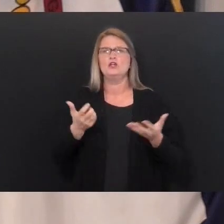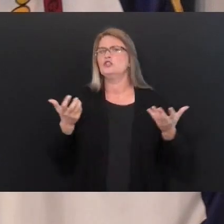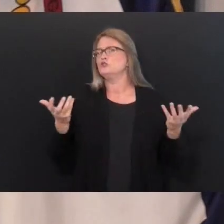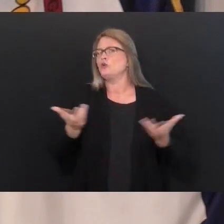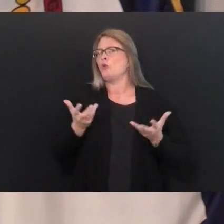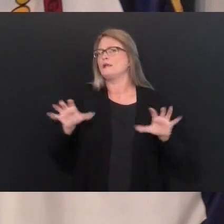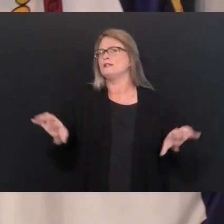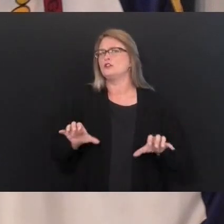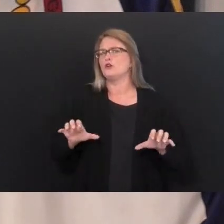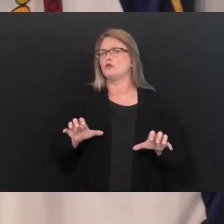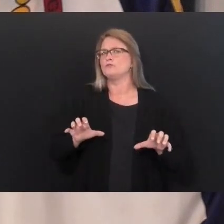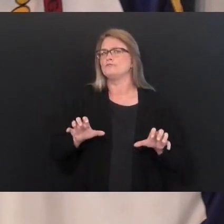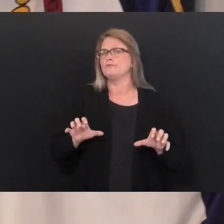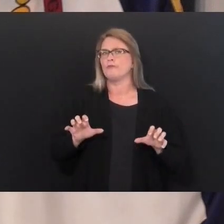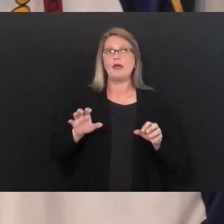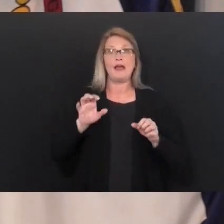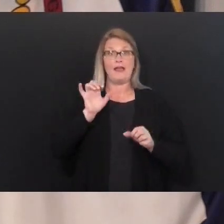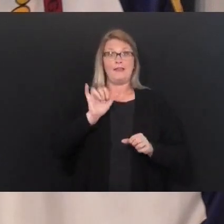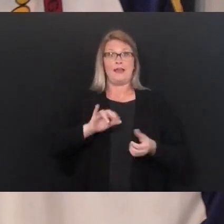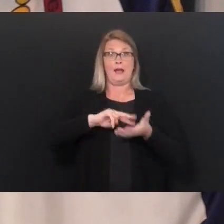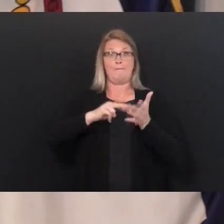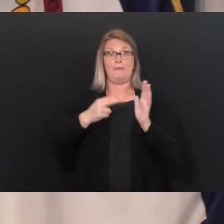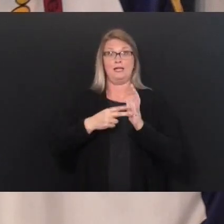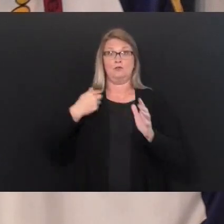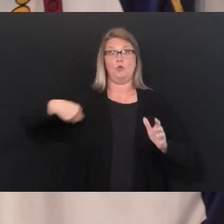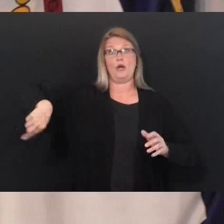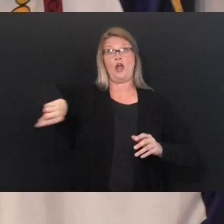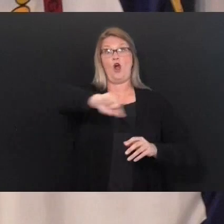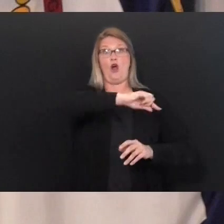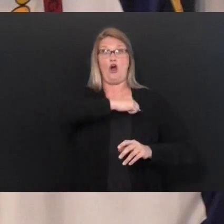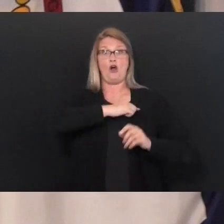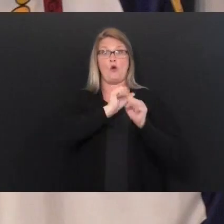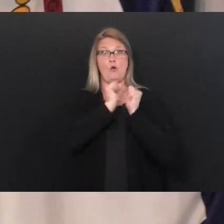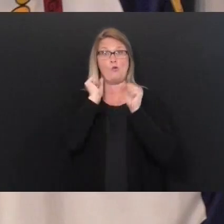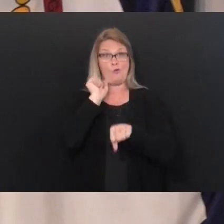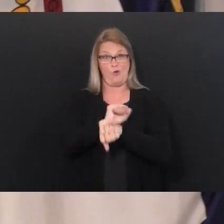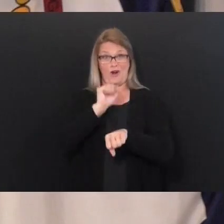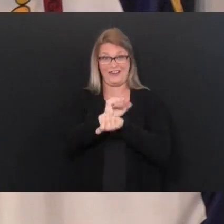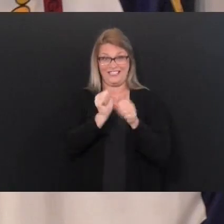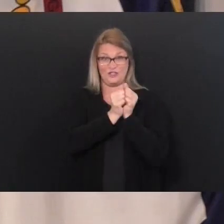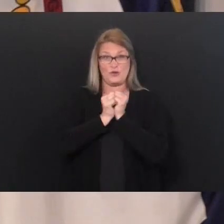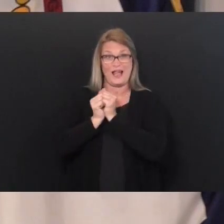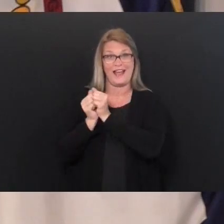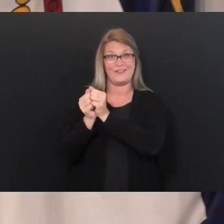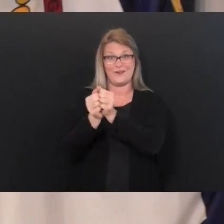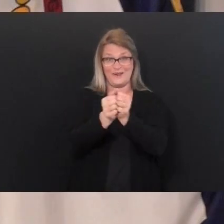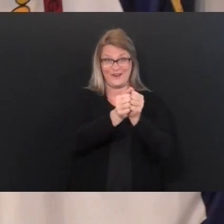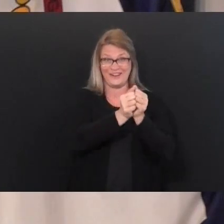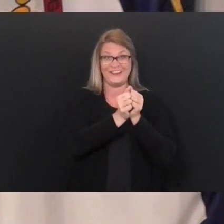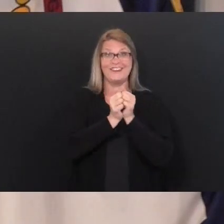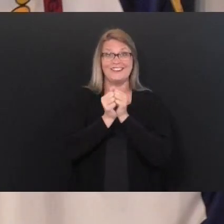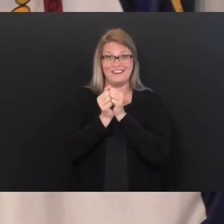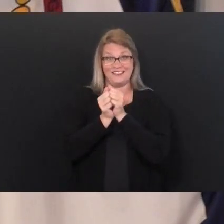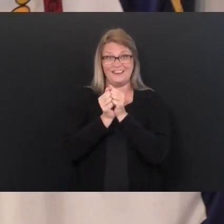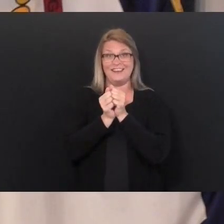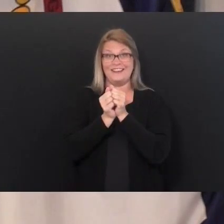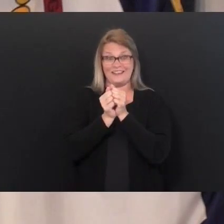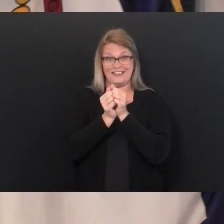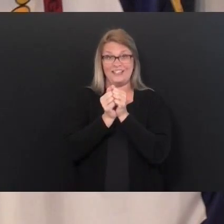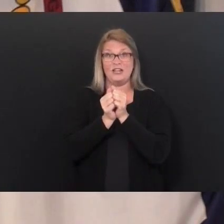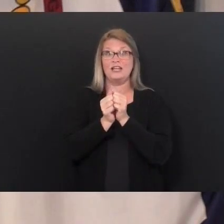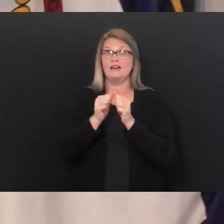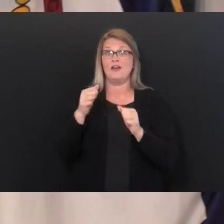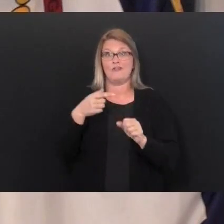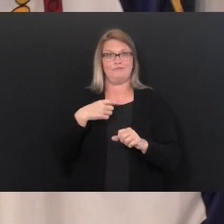do? It puts us all in the boat together. It puts us all pulling the rope together as West Virginians to